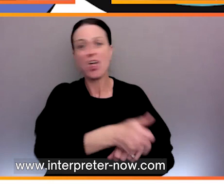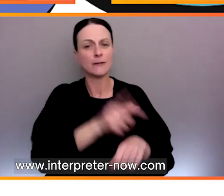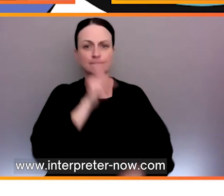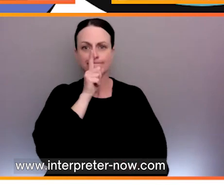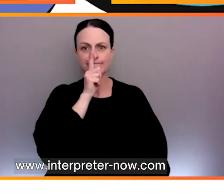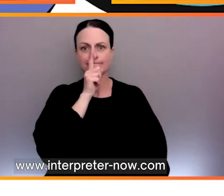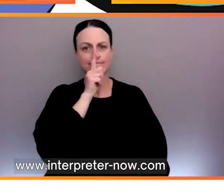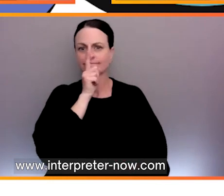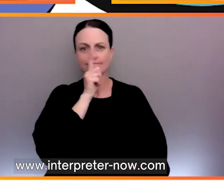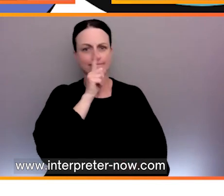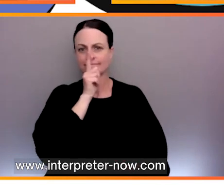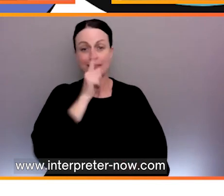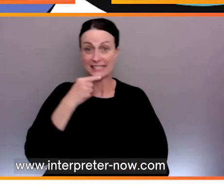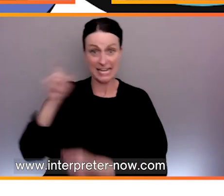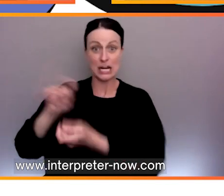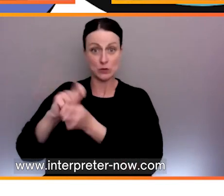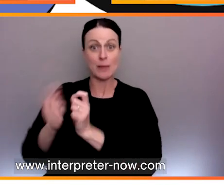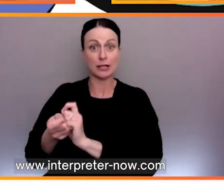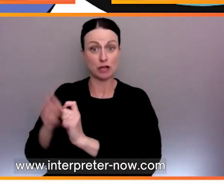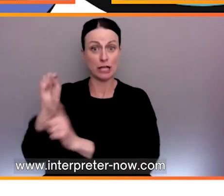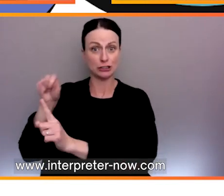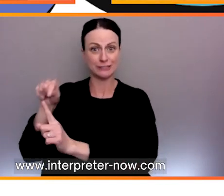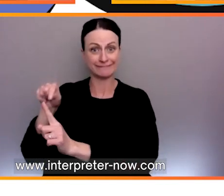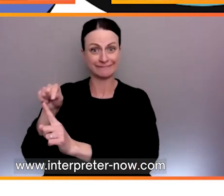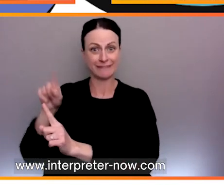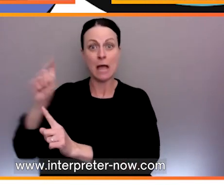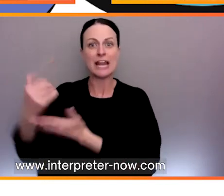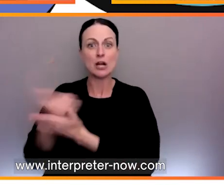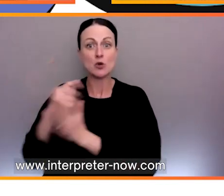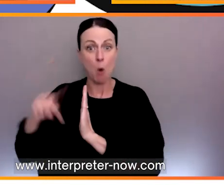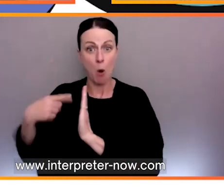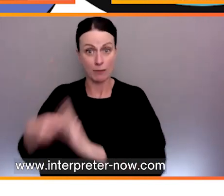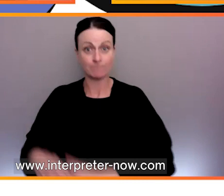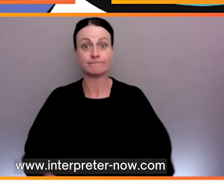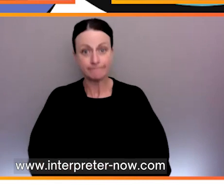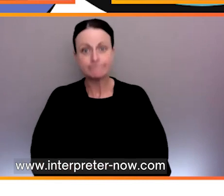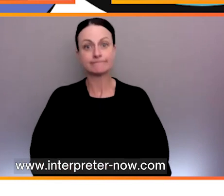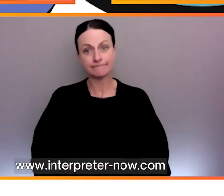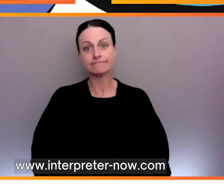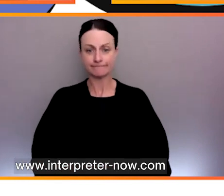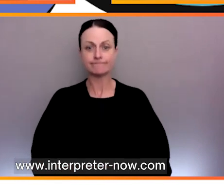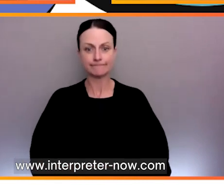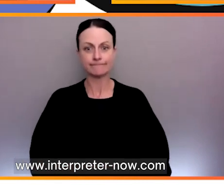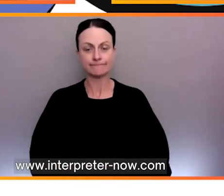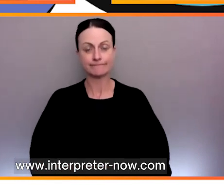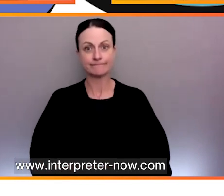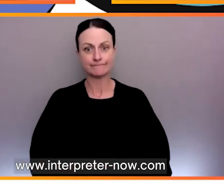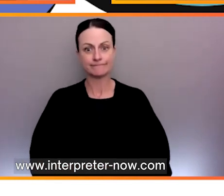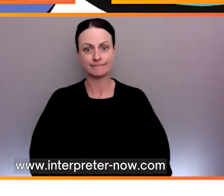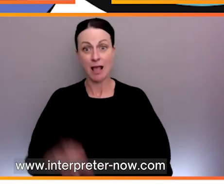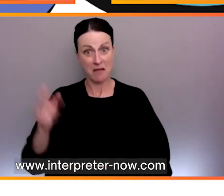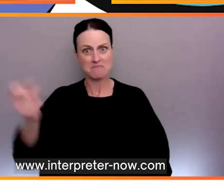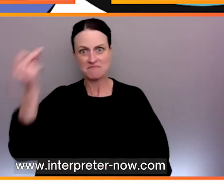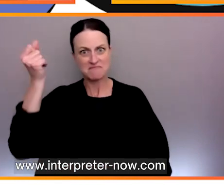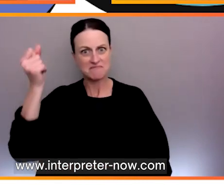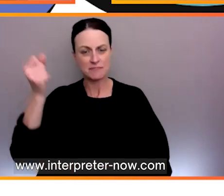Because I knew if I made it about me versus, it wasn't going to go well.